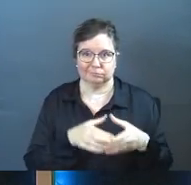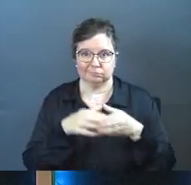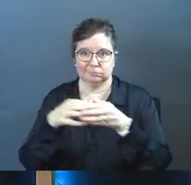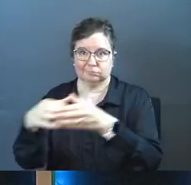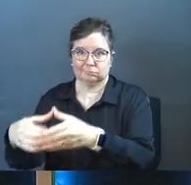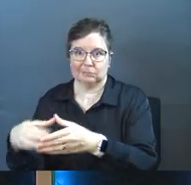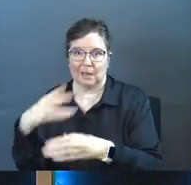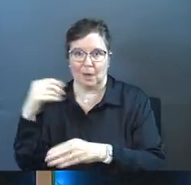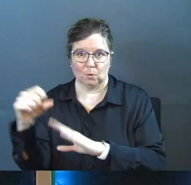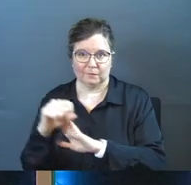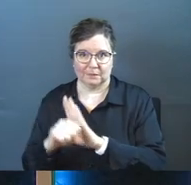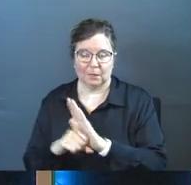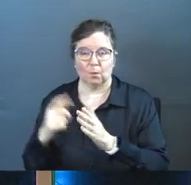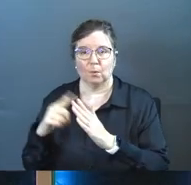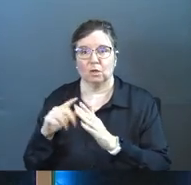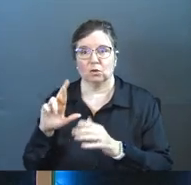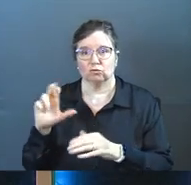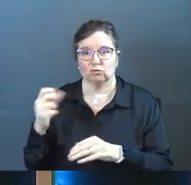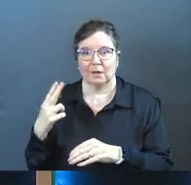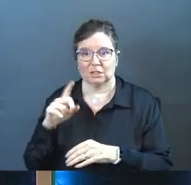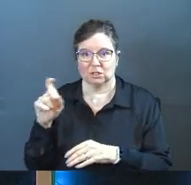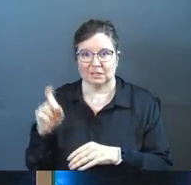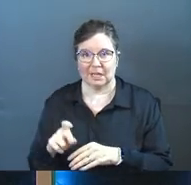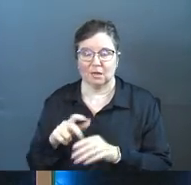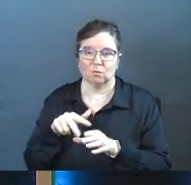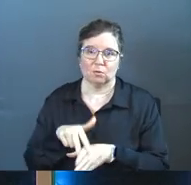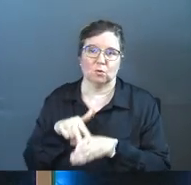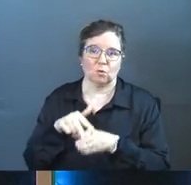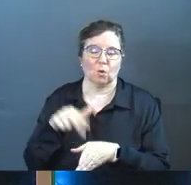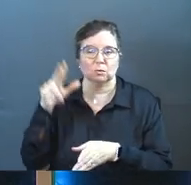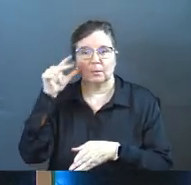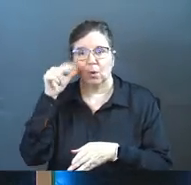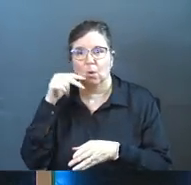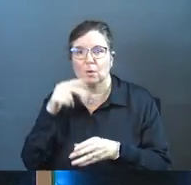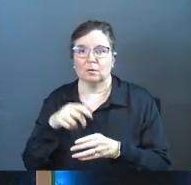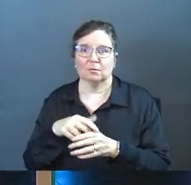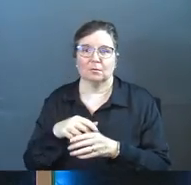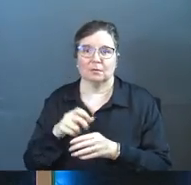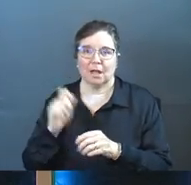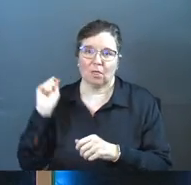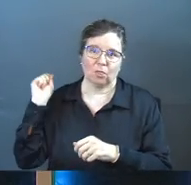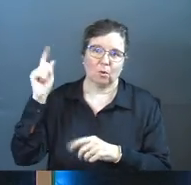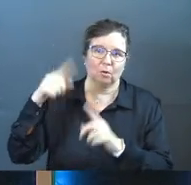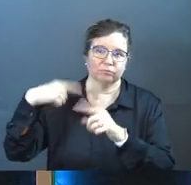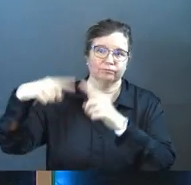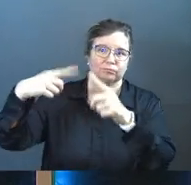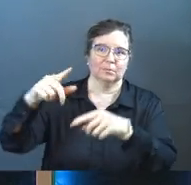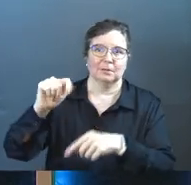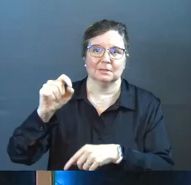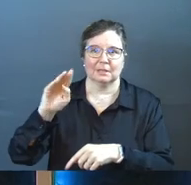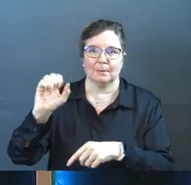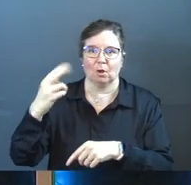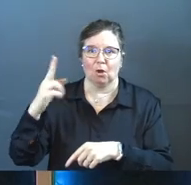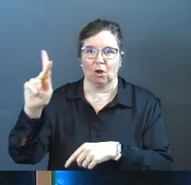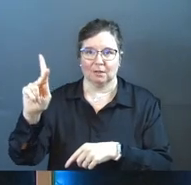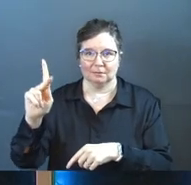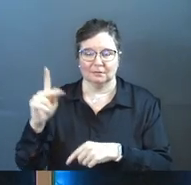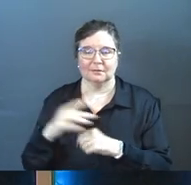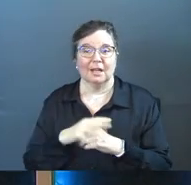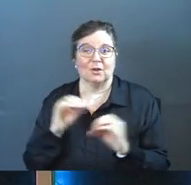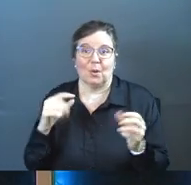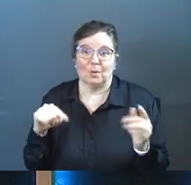out of state. We went to a ranch in Texas. We rode some horses and threw some tomahawks, and no one was killed, thank